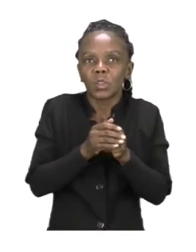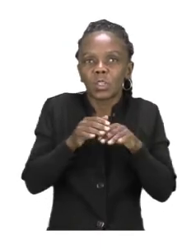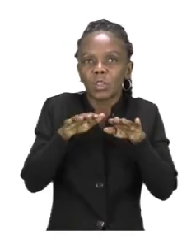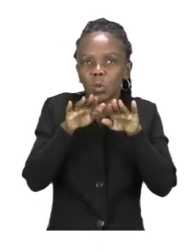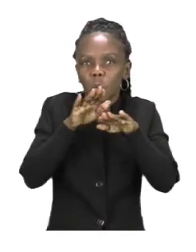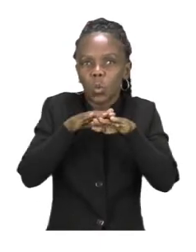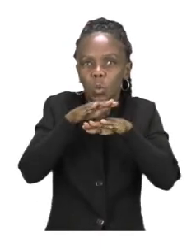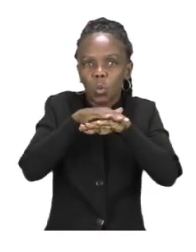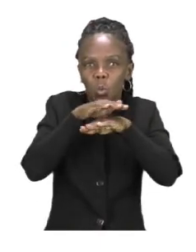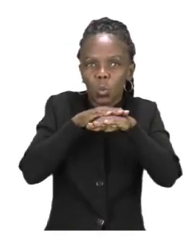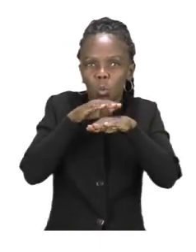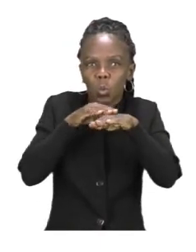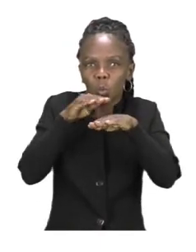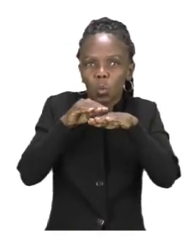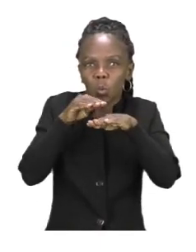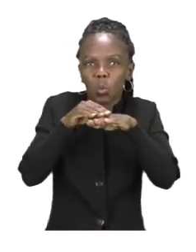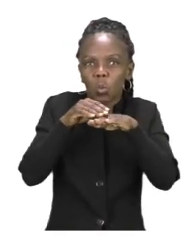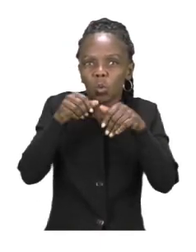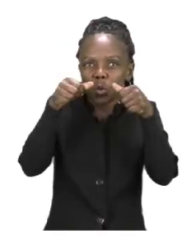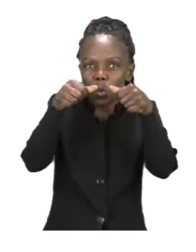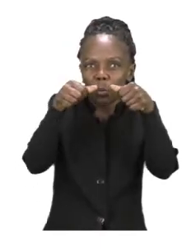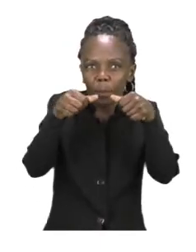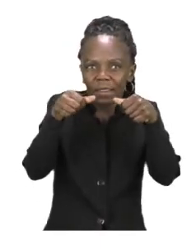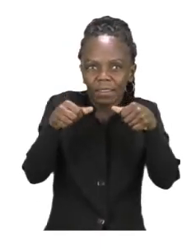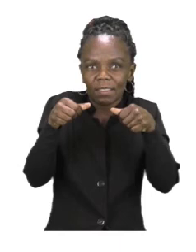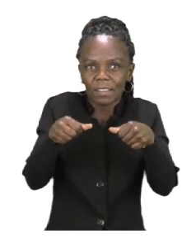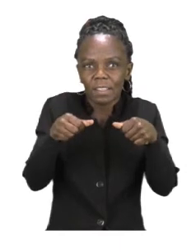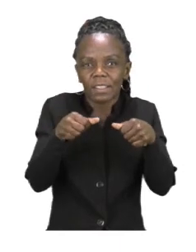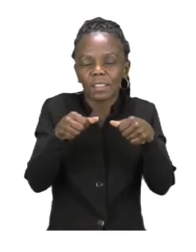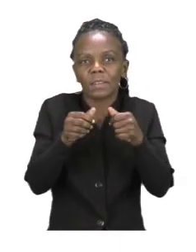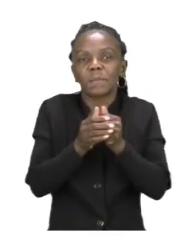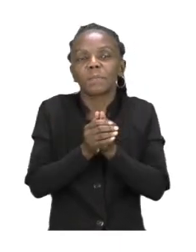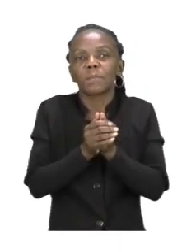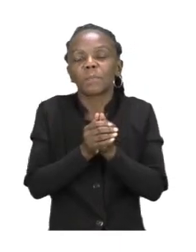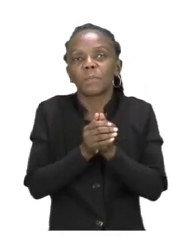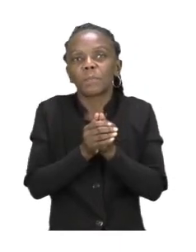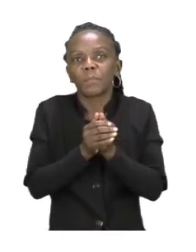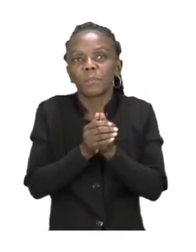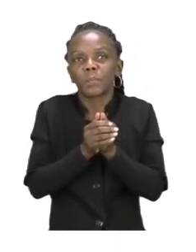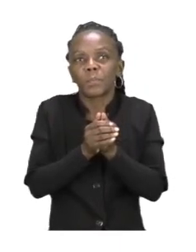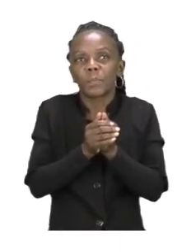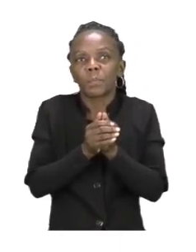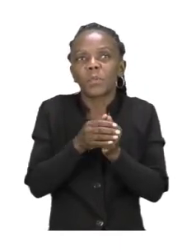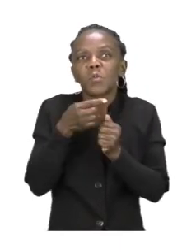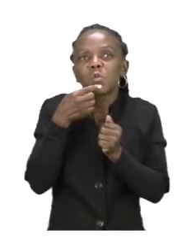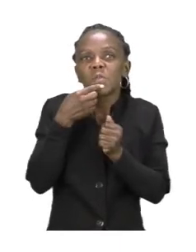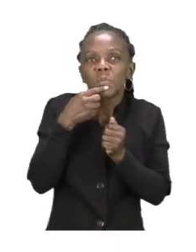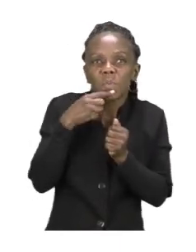So you are going to need your material, the man, and some